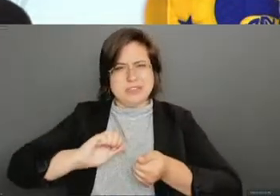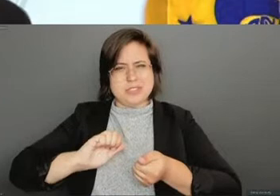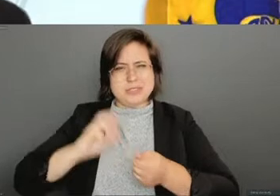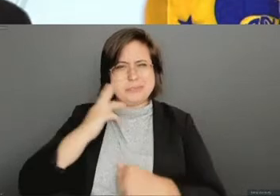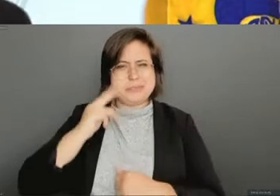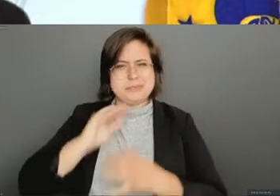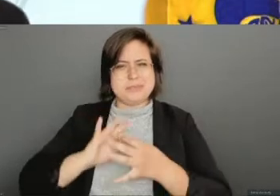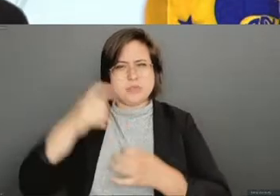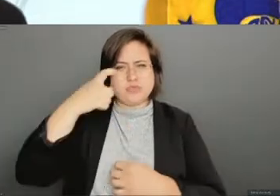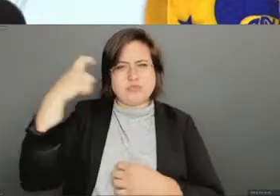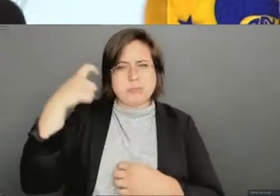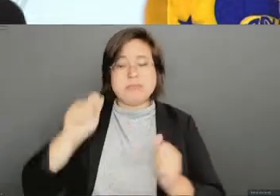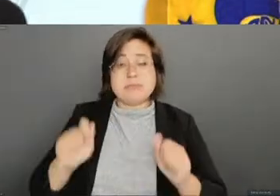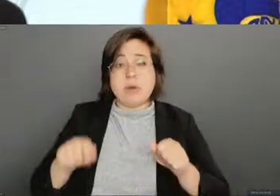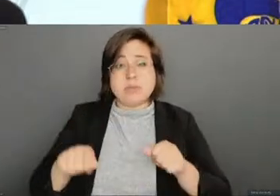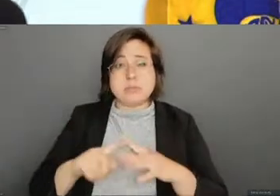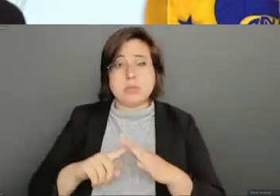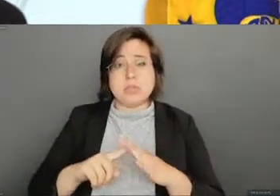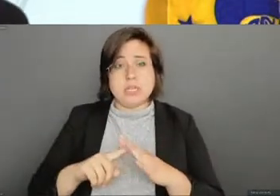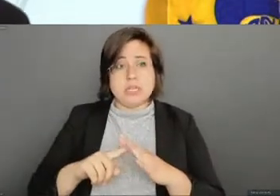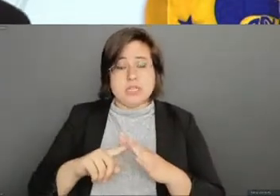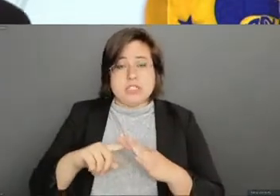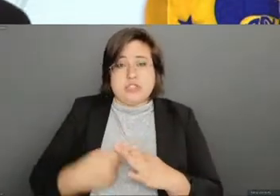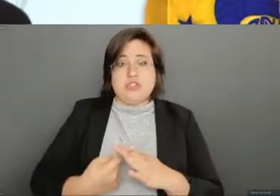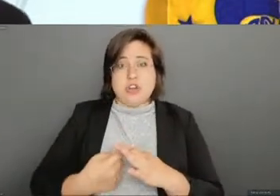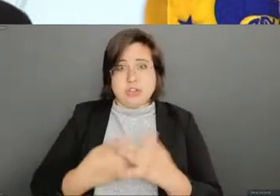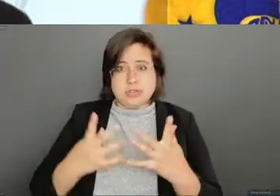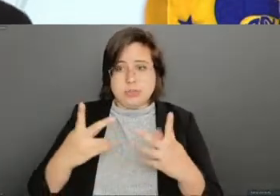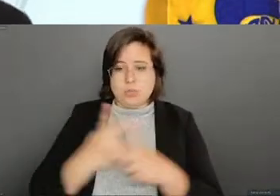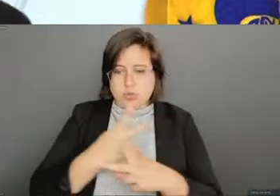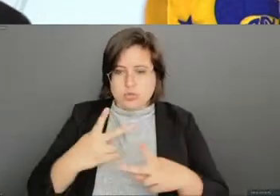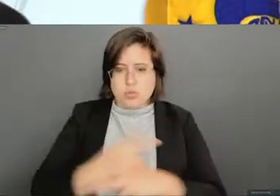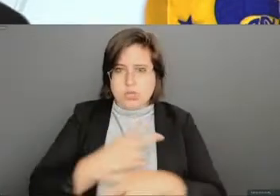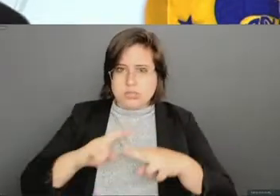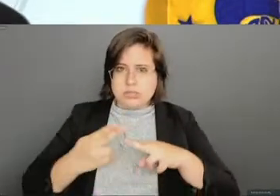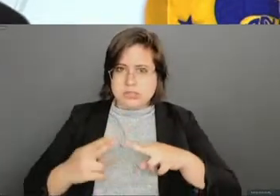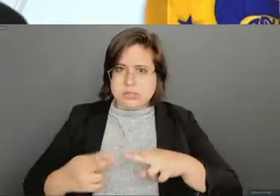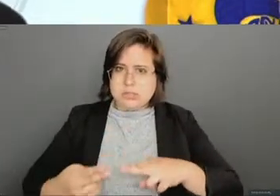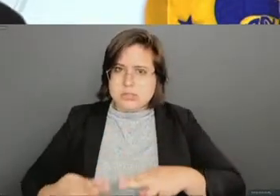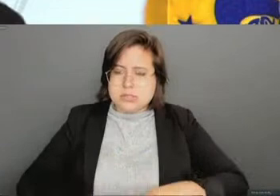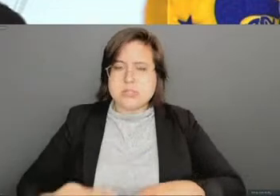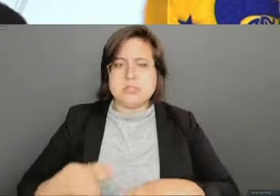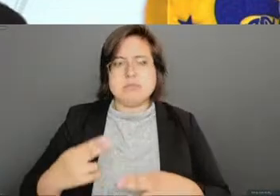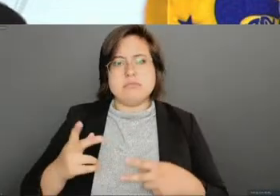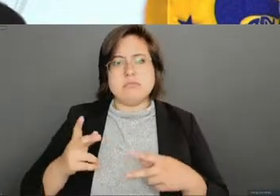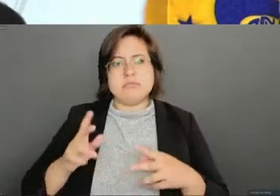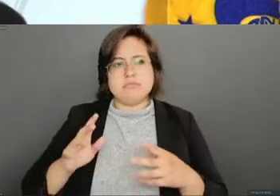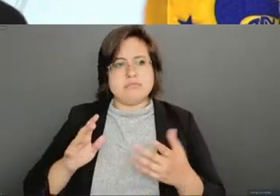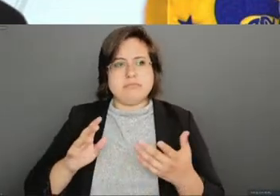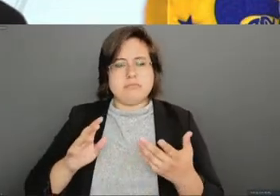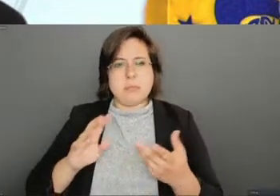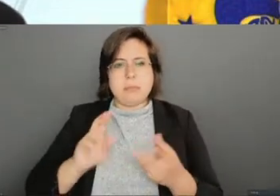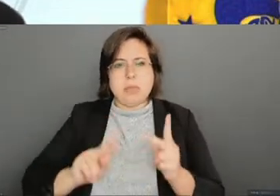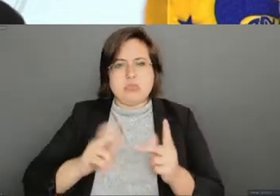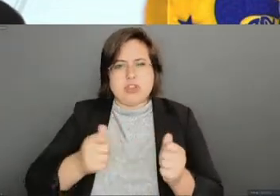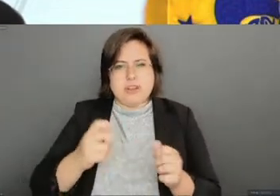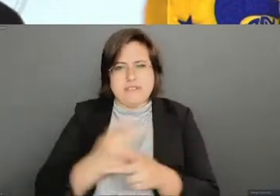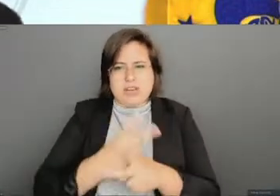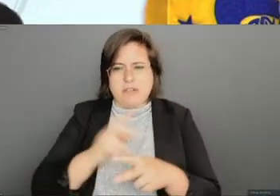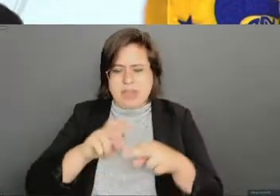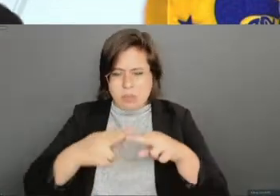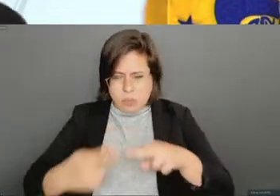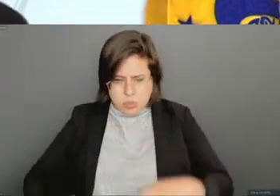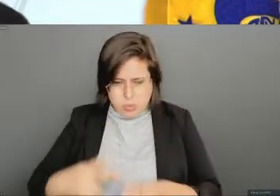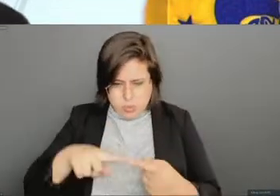that it can begin a downward spiral for so many people. And the question is, what will break that spiral? When it comes